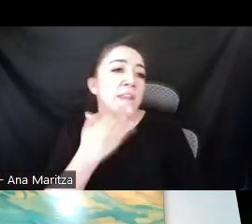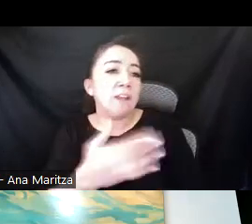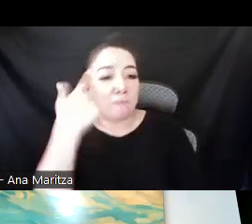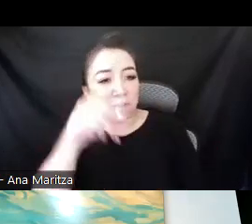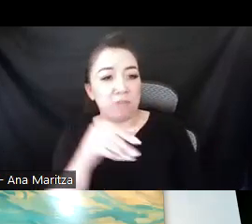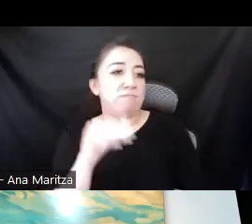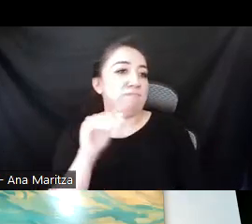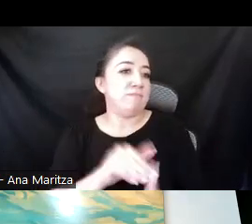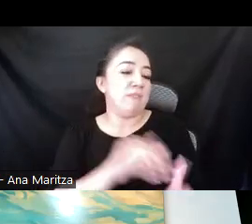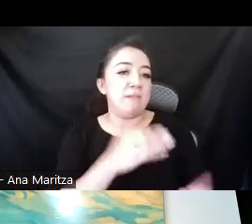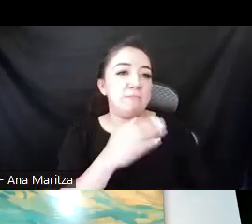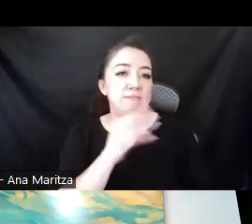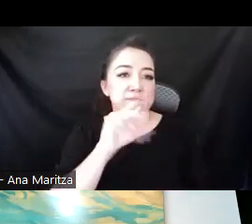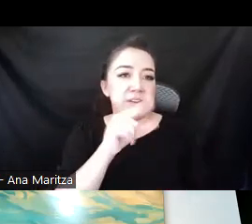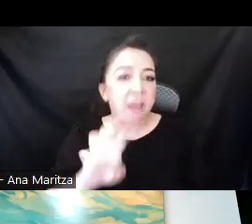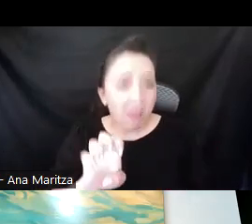Michelle.